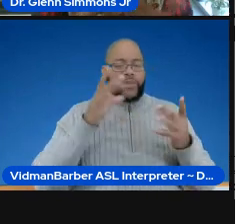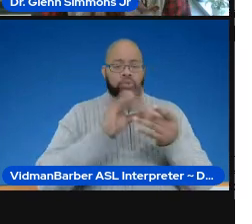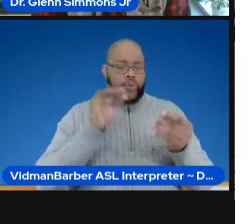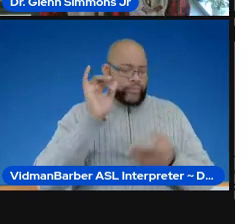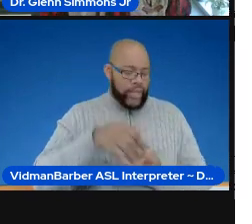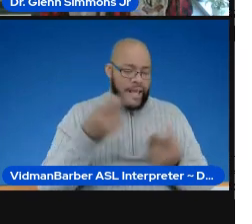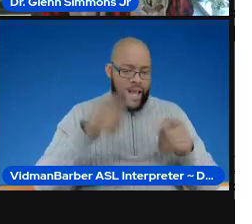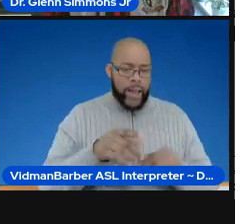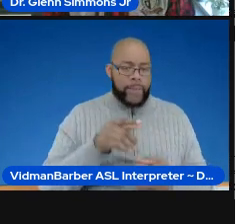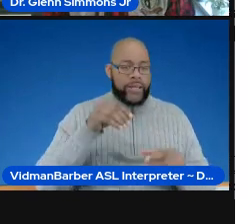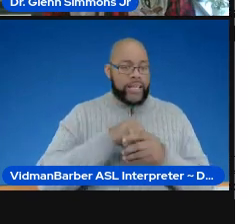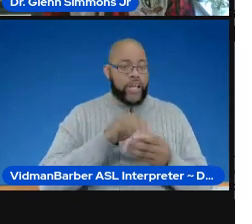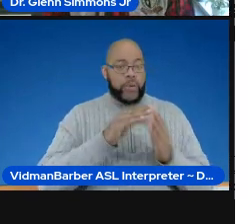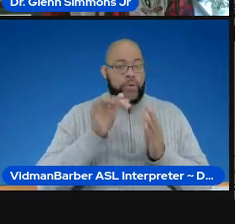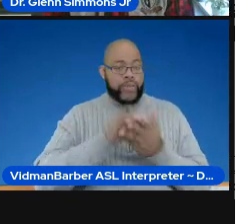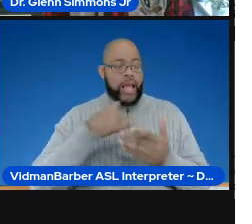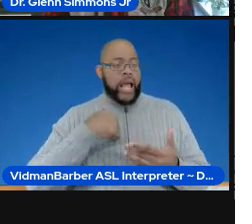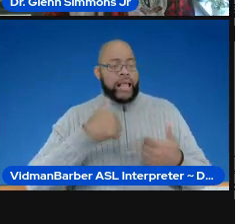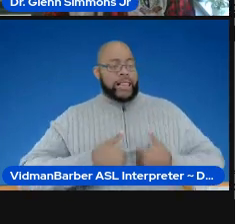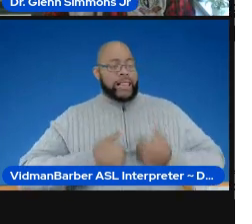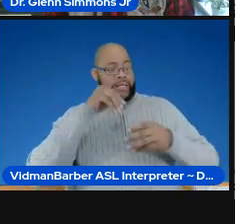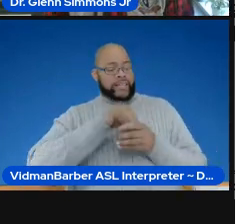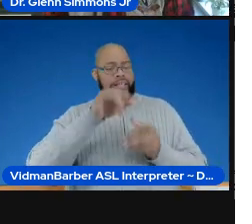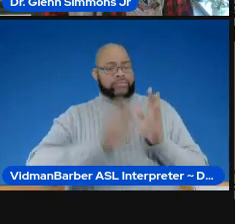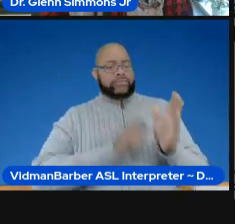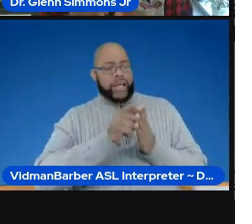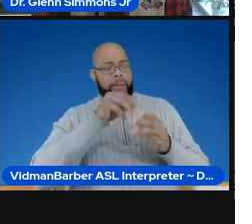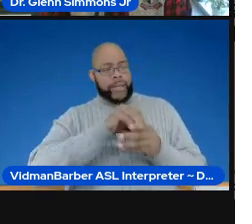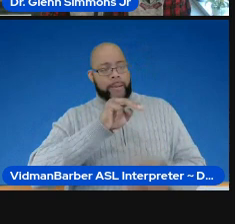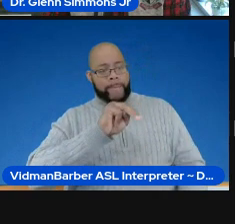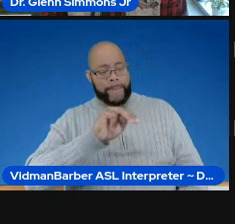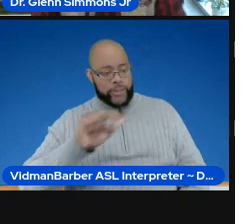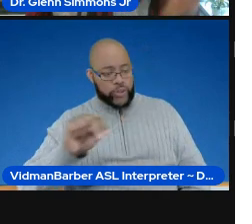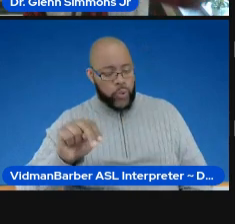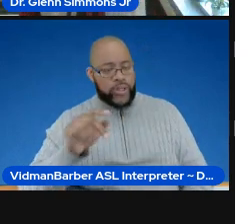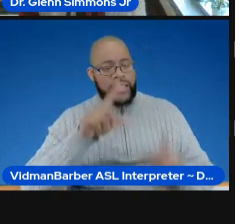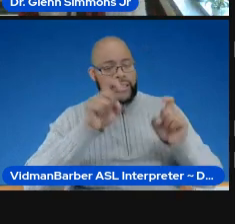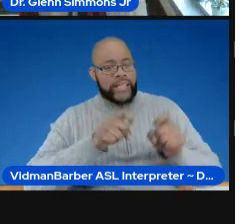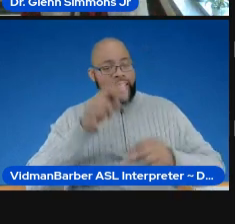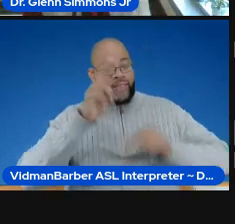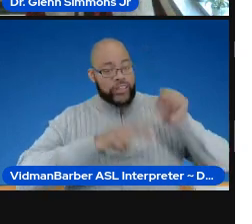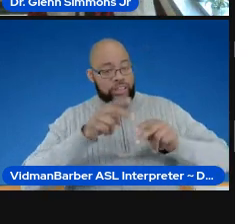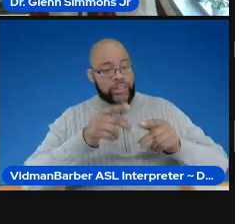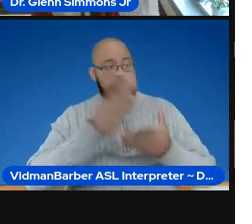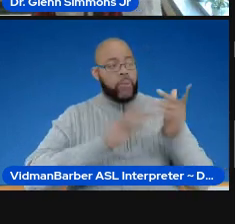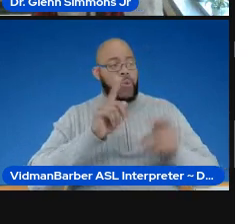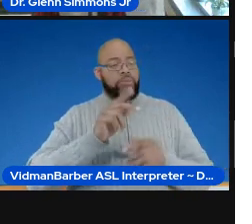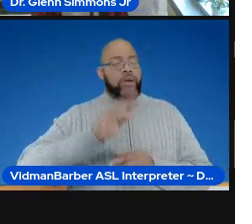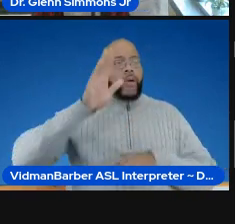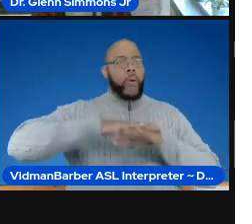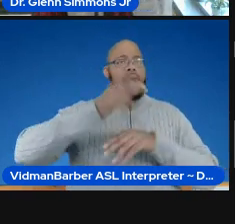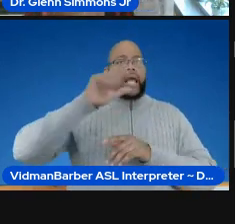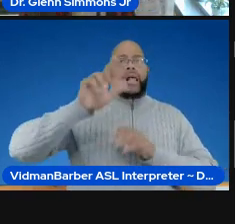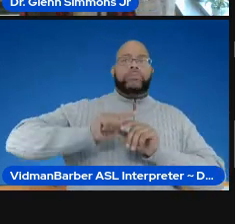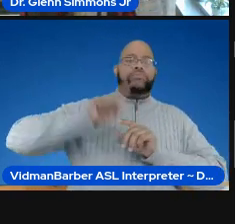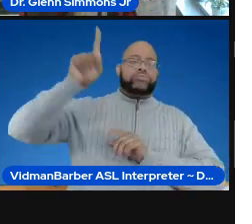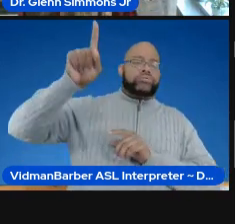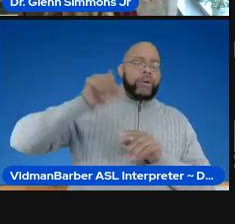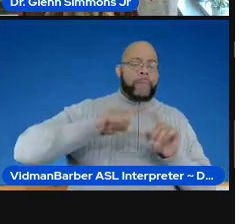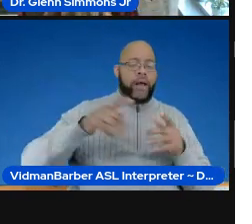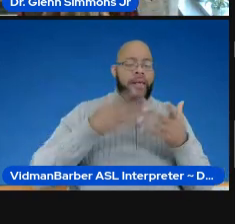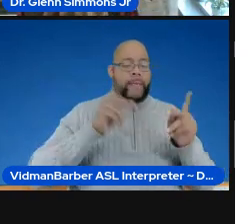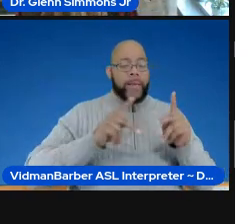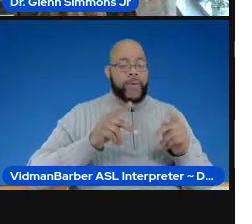that, even in the community that I was living in at the time in Minnesota, where their testing facility was somewhere up on a hill, but a lot